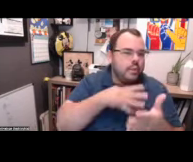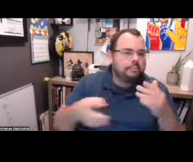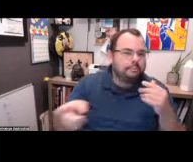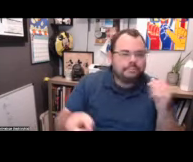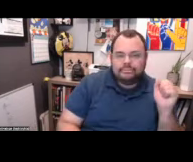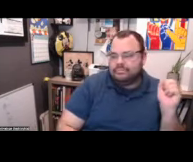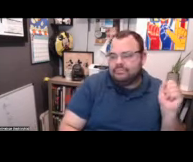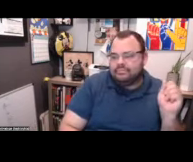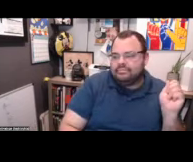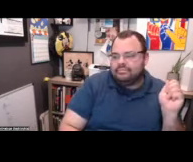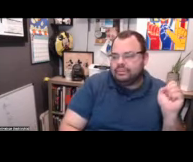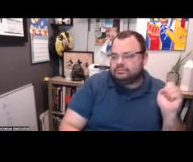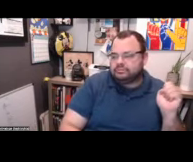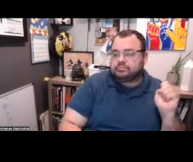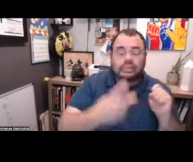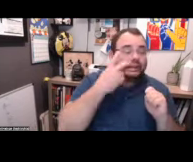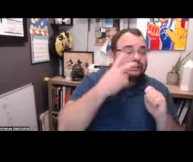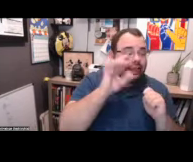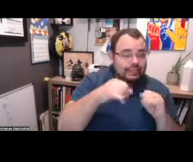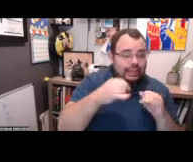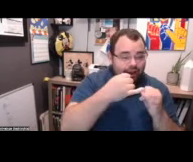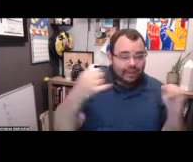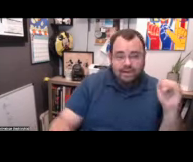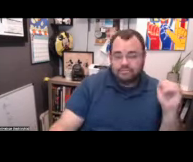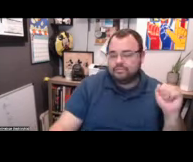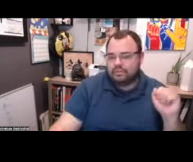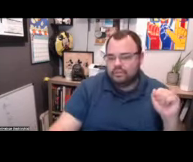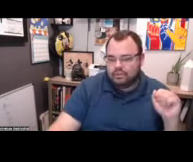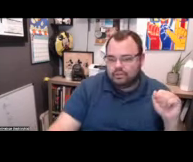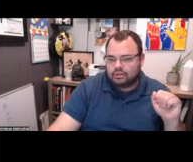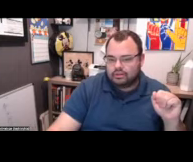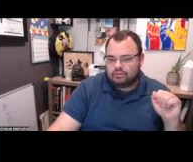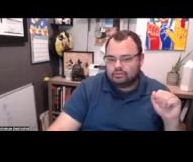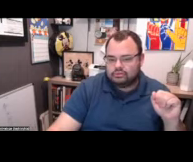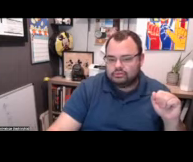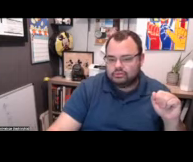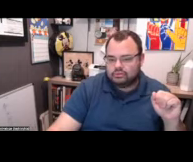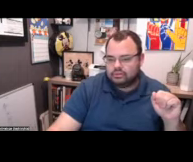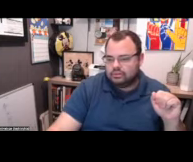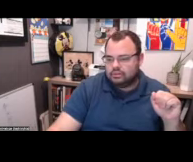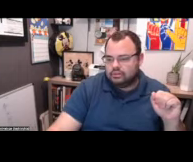This is my audiogram. You see that line at the bottom?